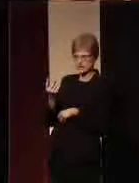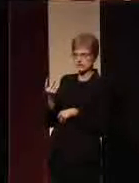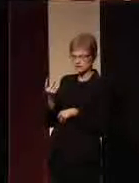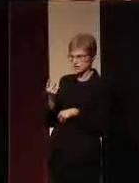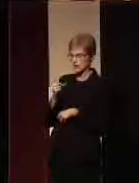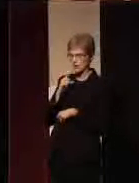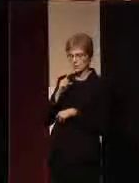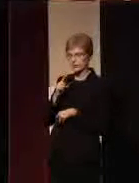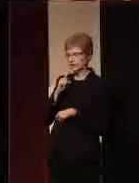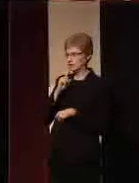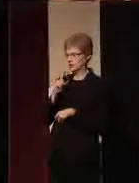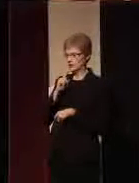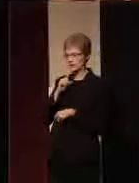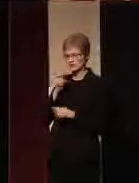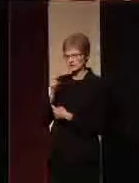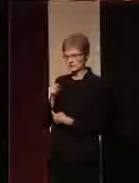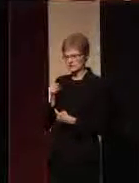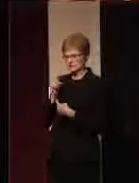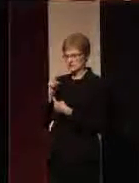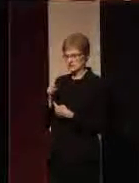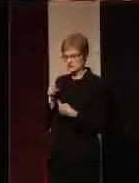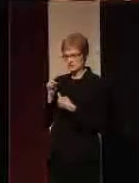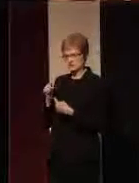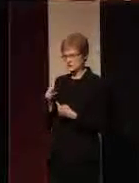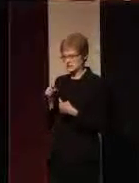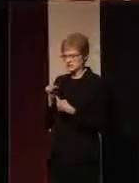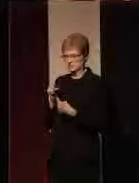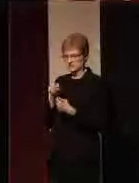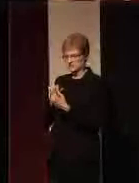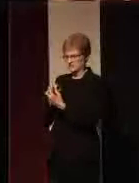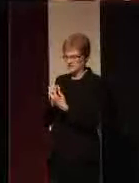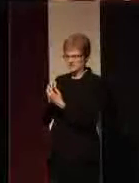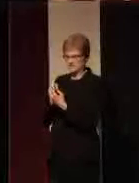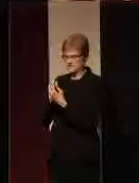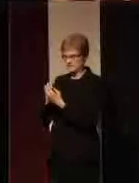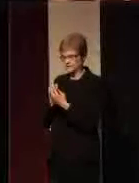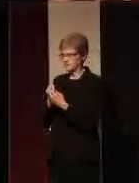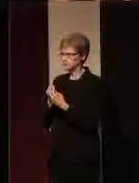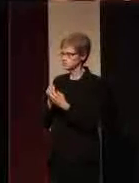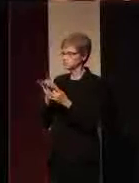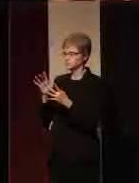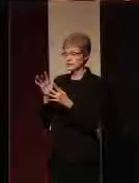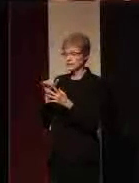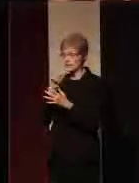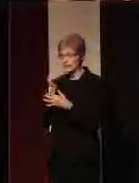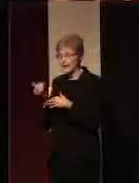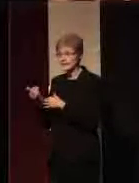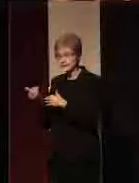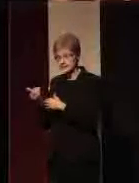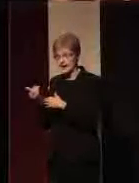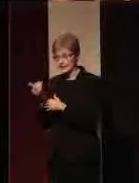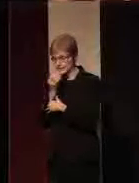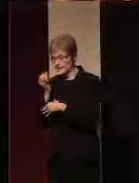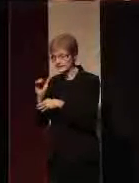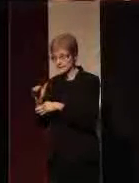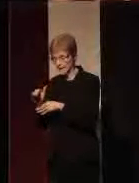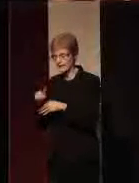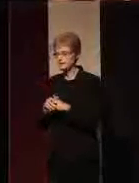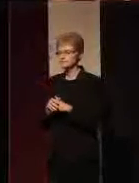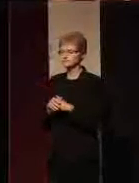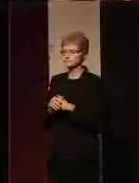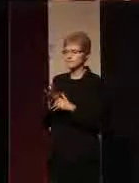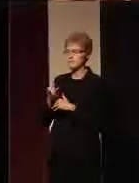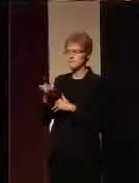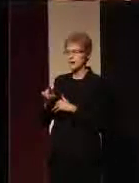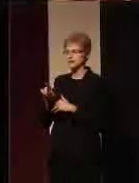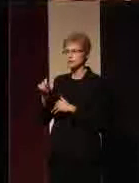were simply insane. I responded back out the following night. I was at the command post at the Target at Buzz West Falls